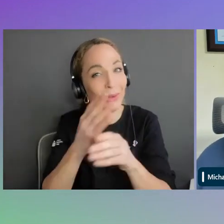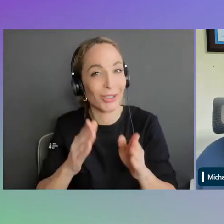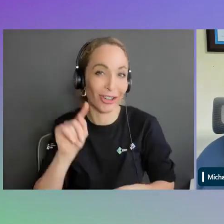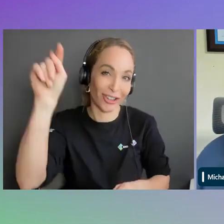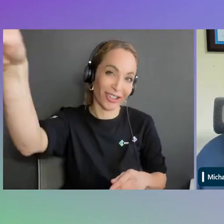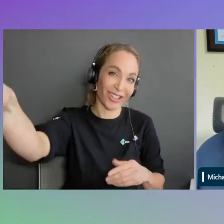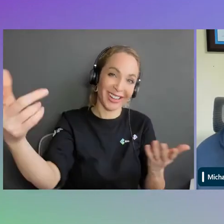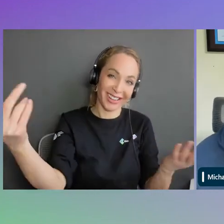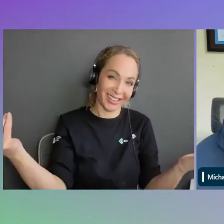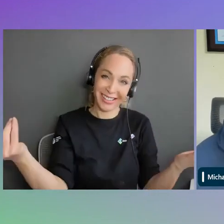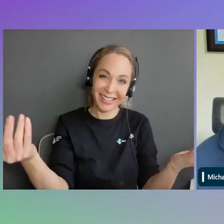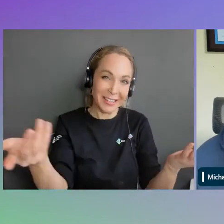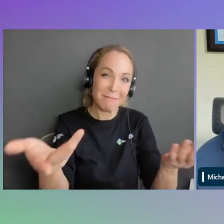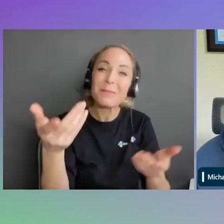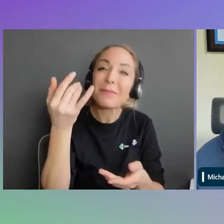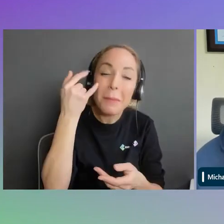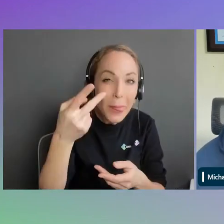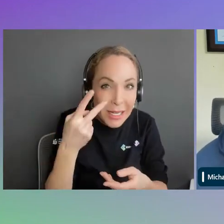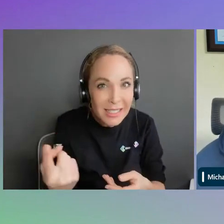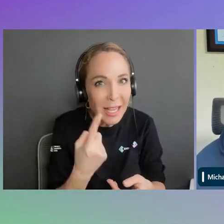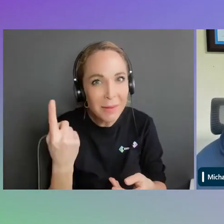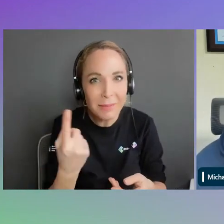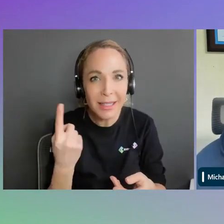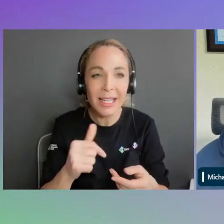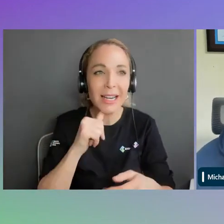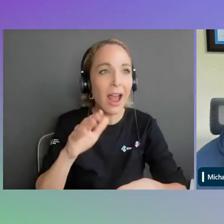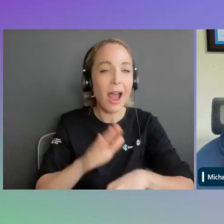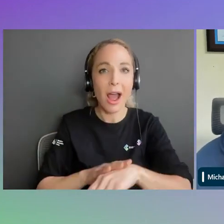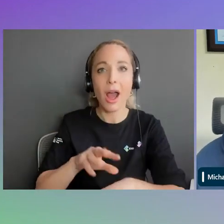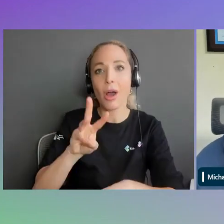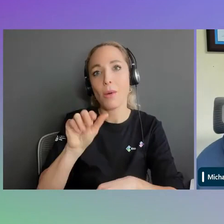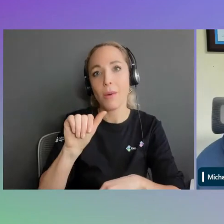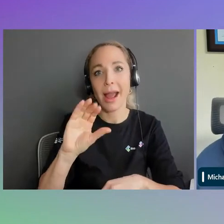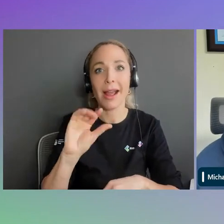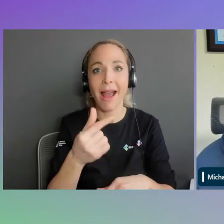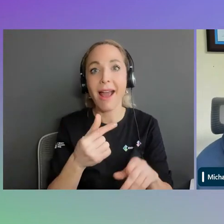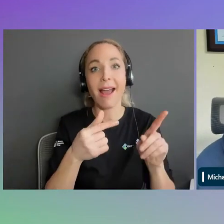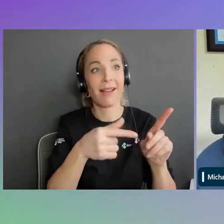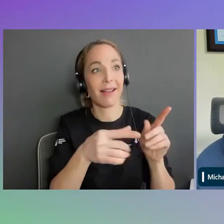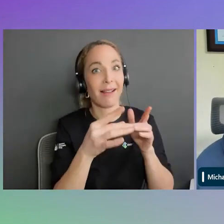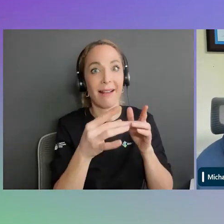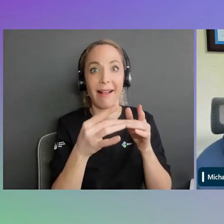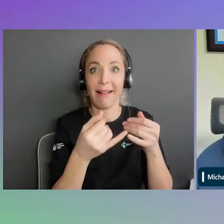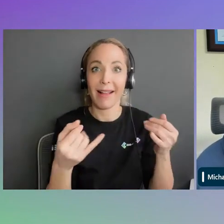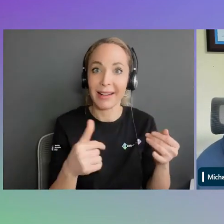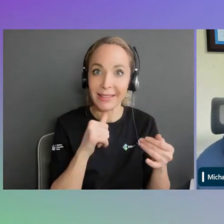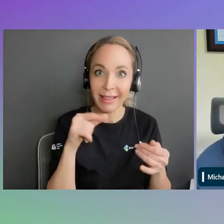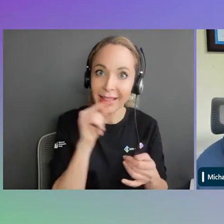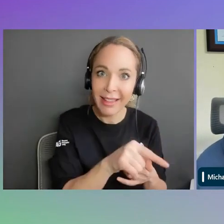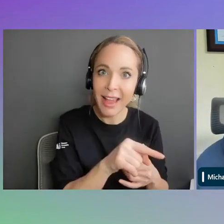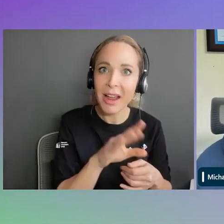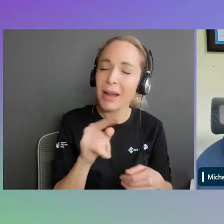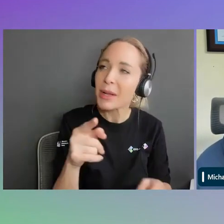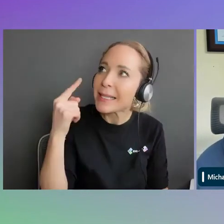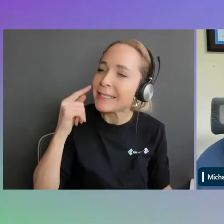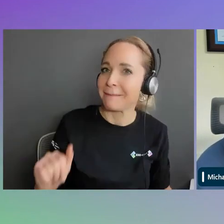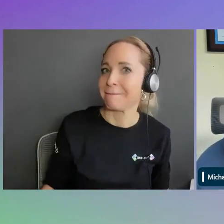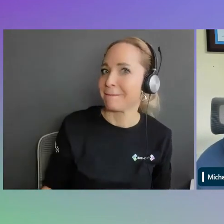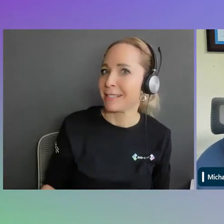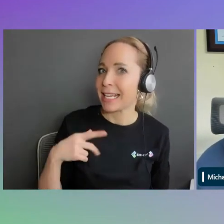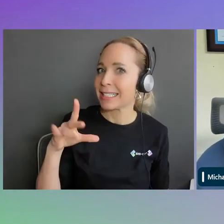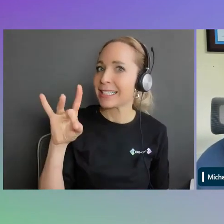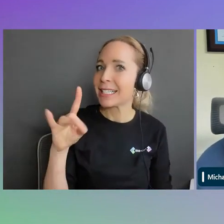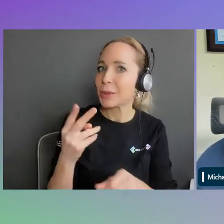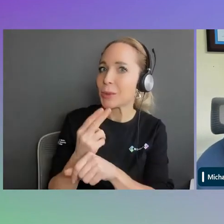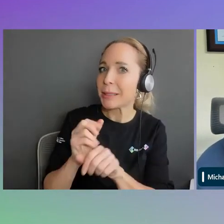see something that it's not on the WCAG guidelines, but you think, oh, I did a usability test Mm-hmm.